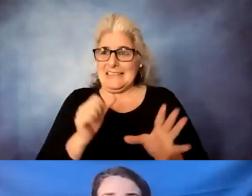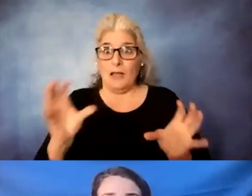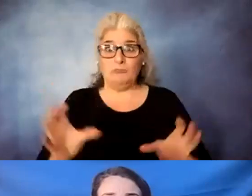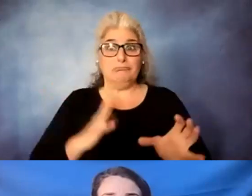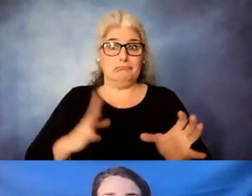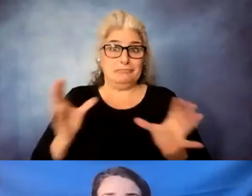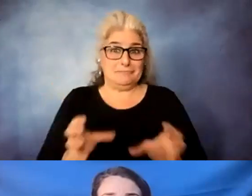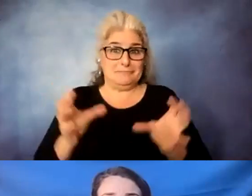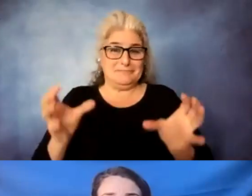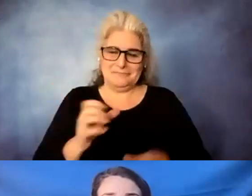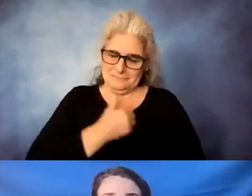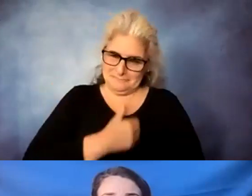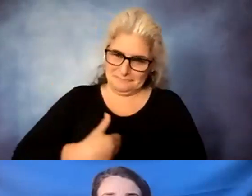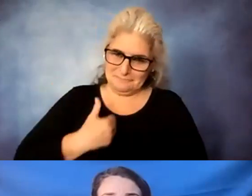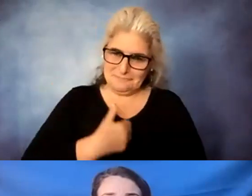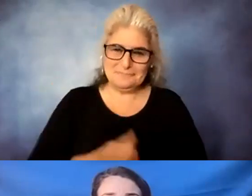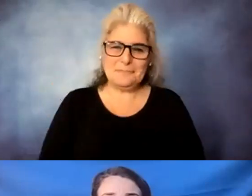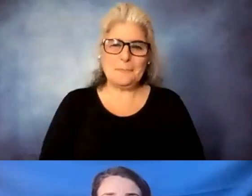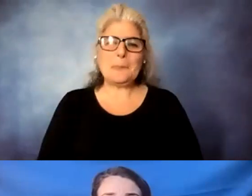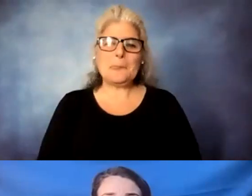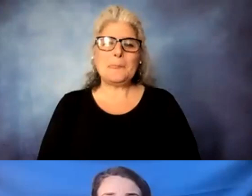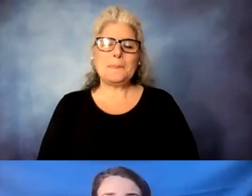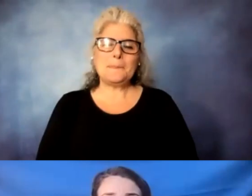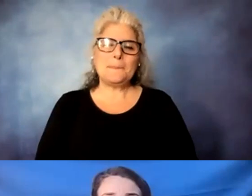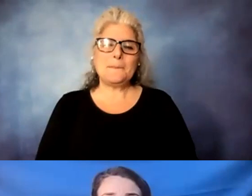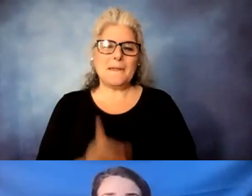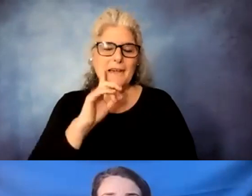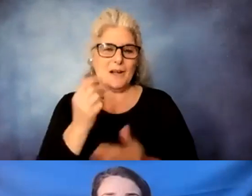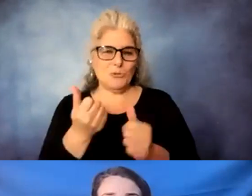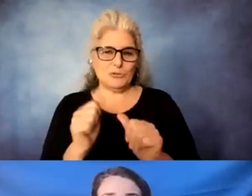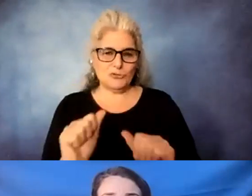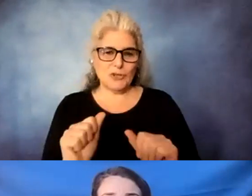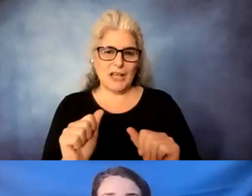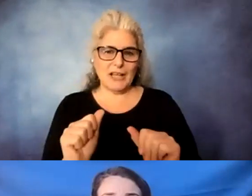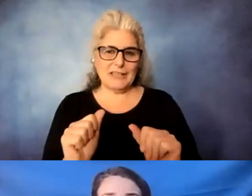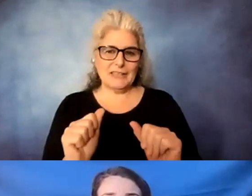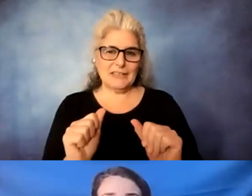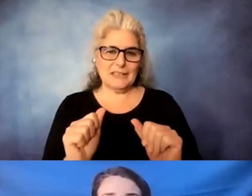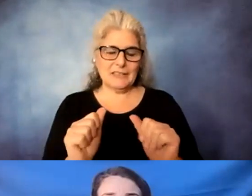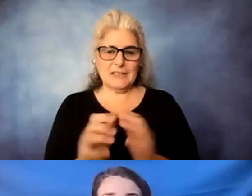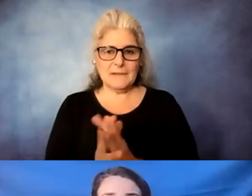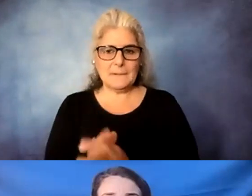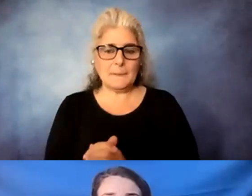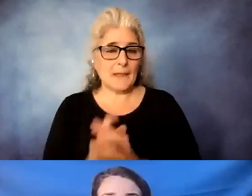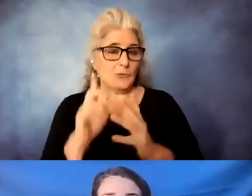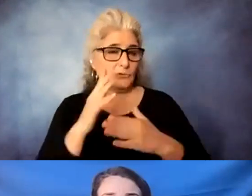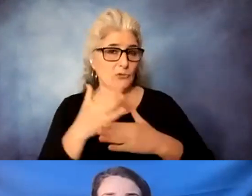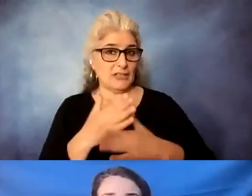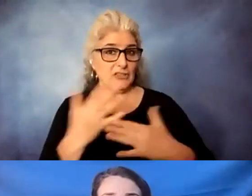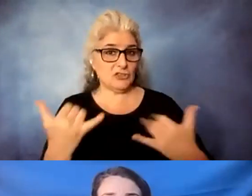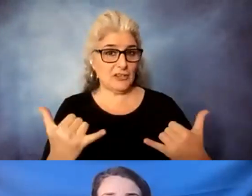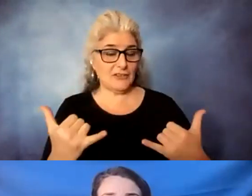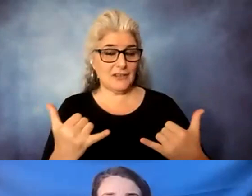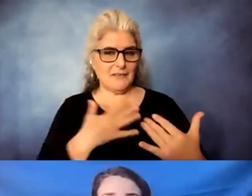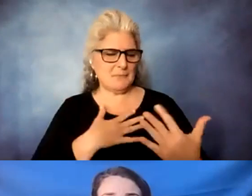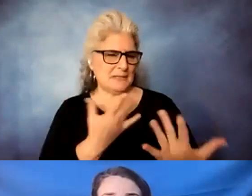more polished. And I will try to share those now. Bear with